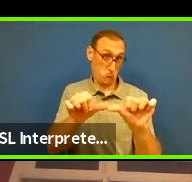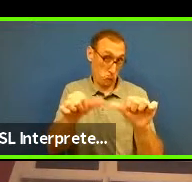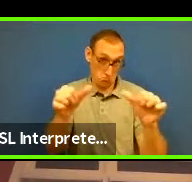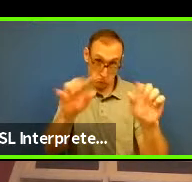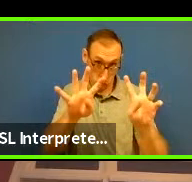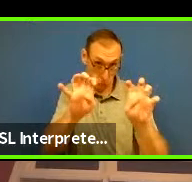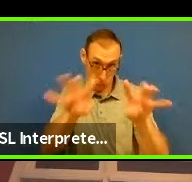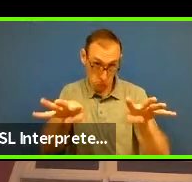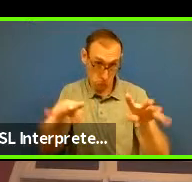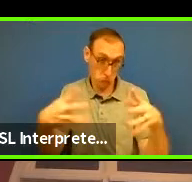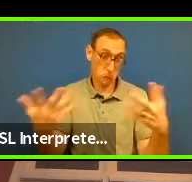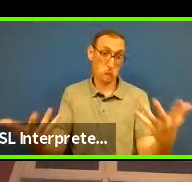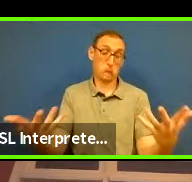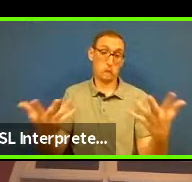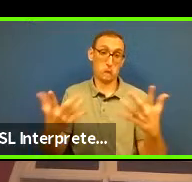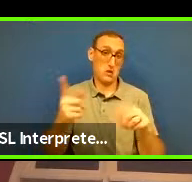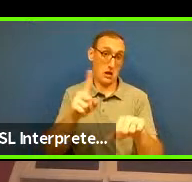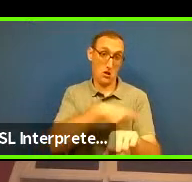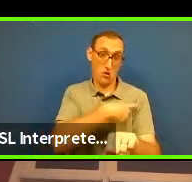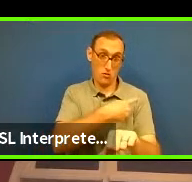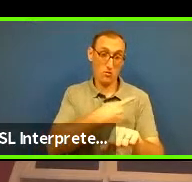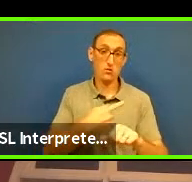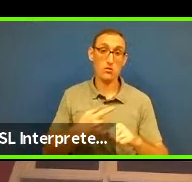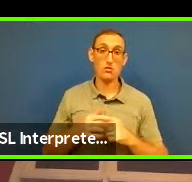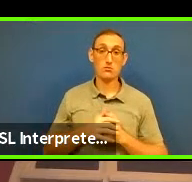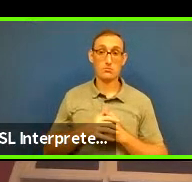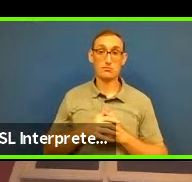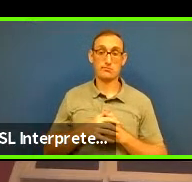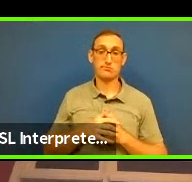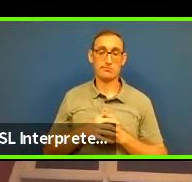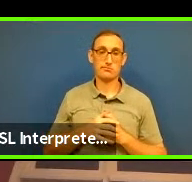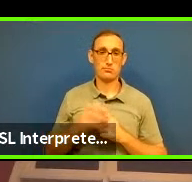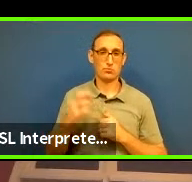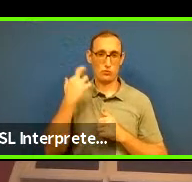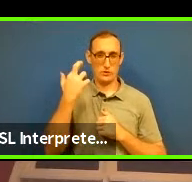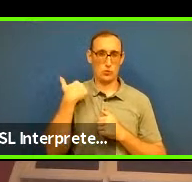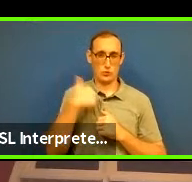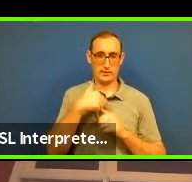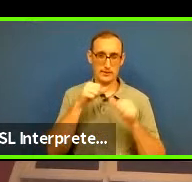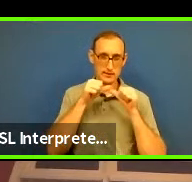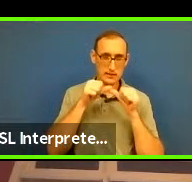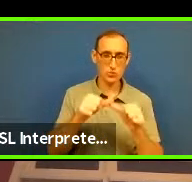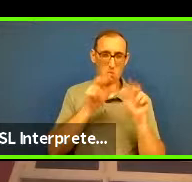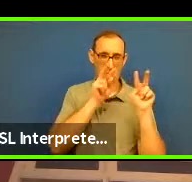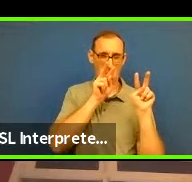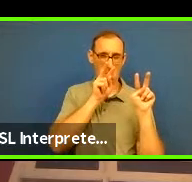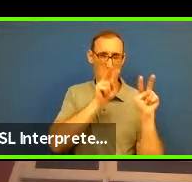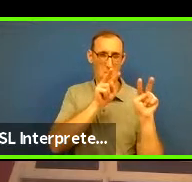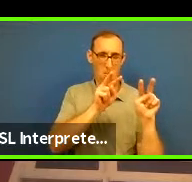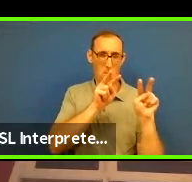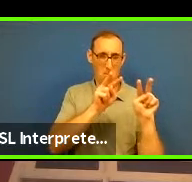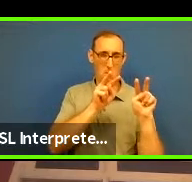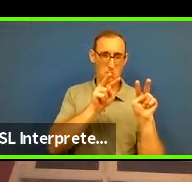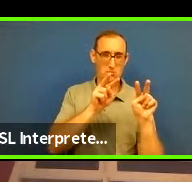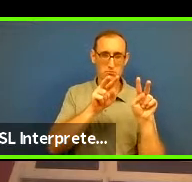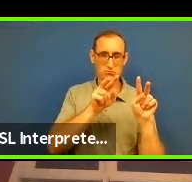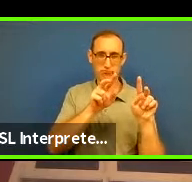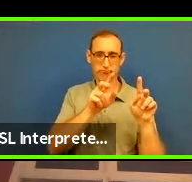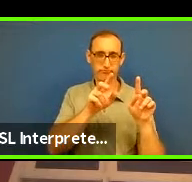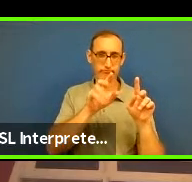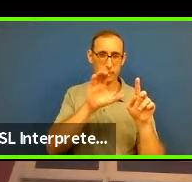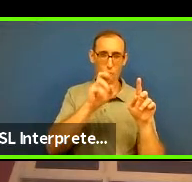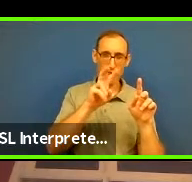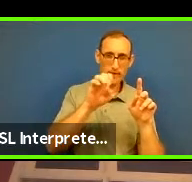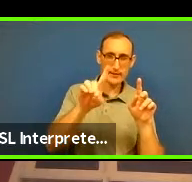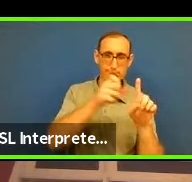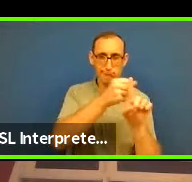unknown, the direction moving forward, but that's why we're going to continue to monitor it and actually try to monitor it more comprehensively so